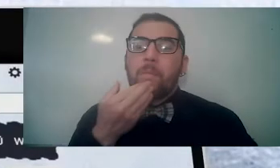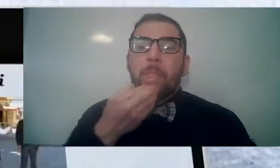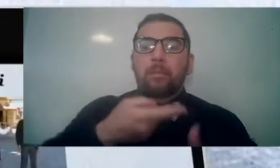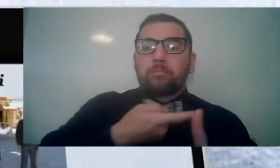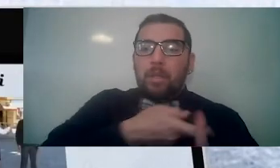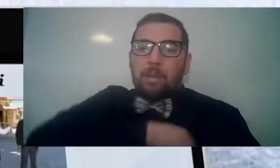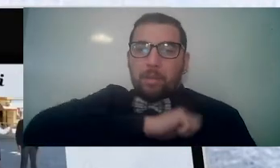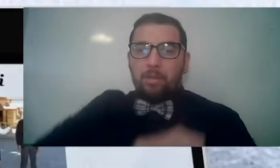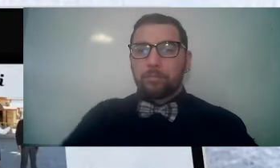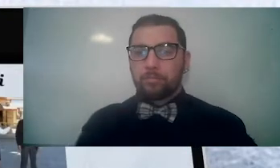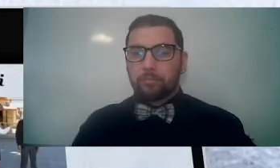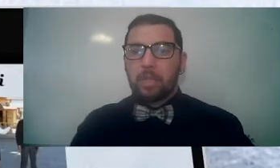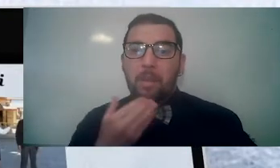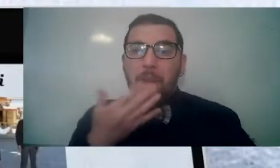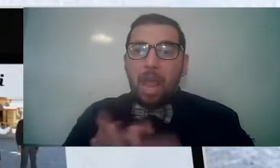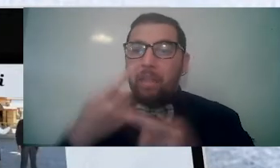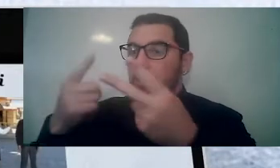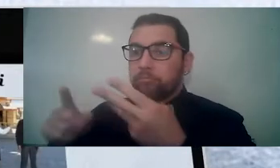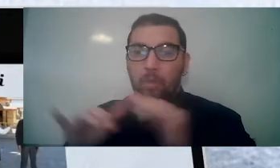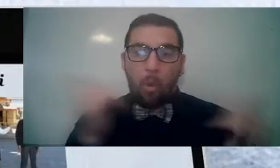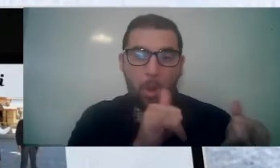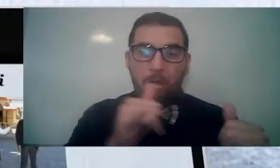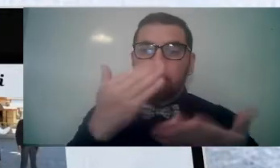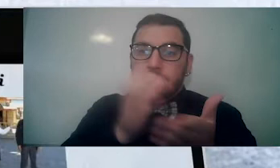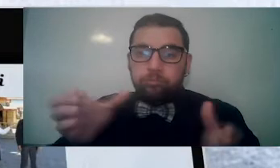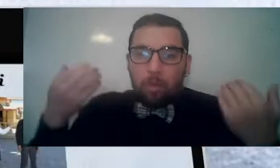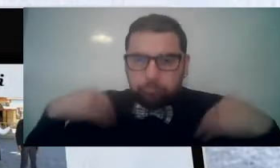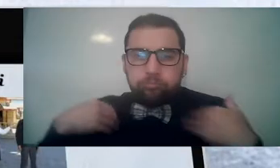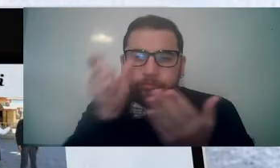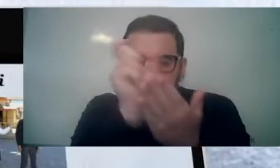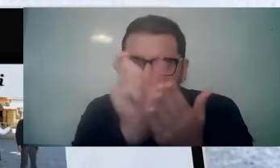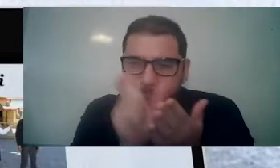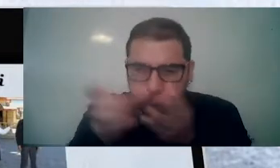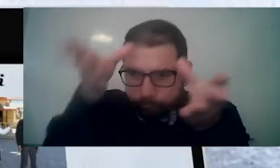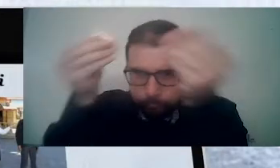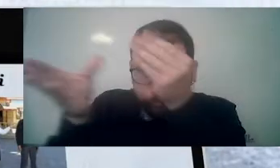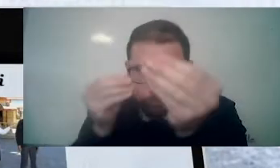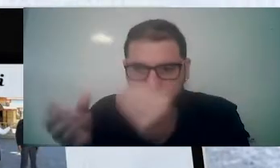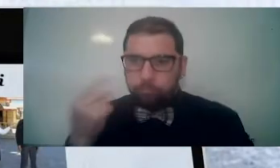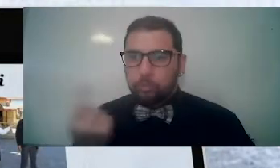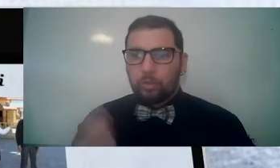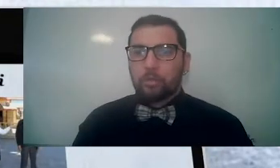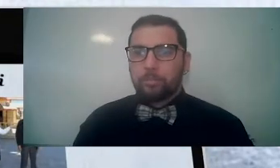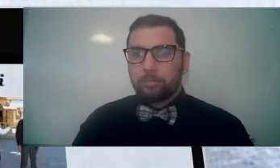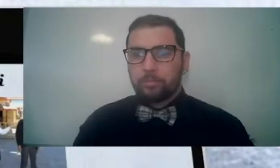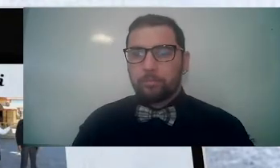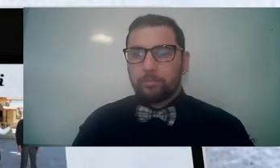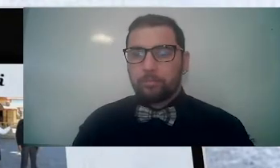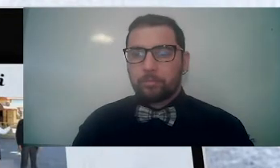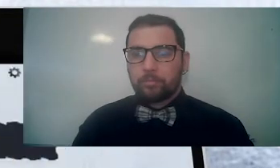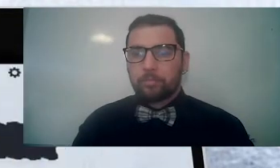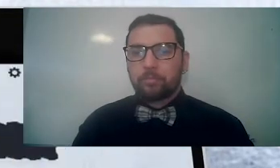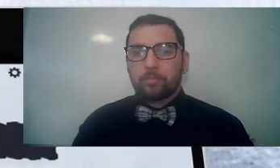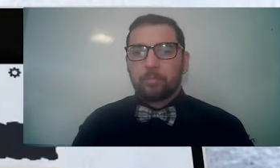mu. Kani ei kinye kiau kantun, ta ki lua fiel ku shilkatufe, ki sutu shilkatual ka kim kantual